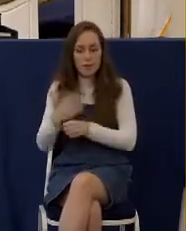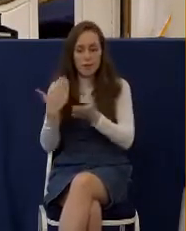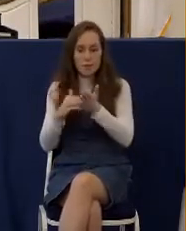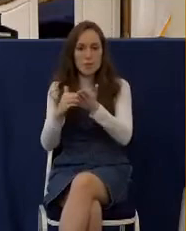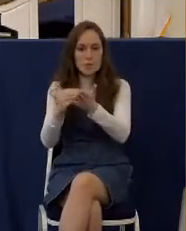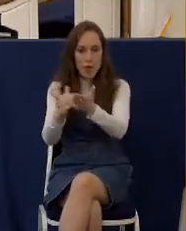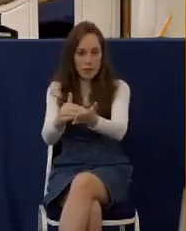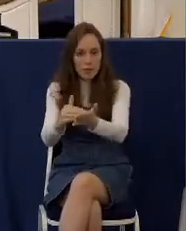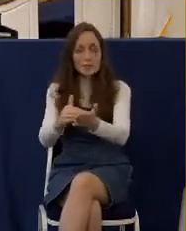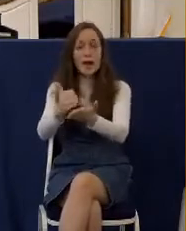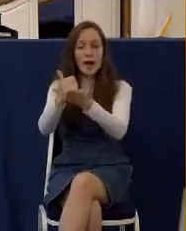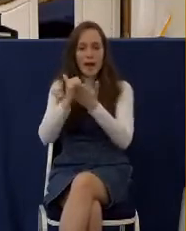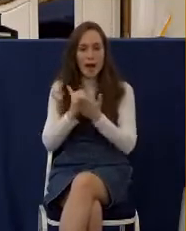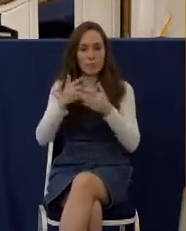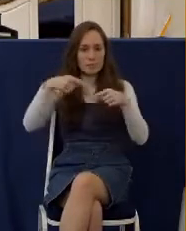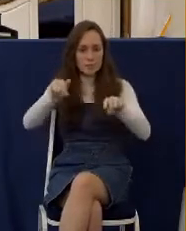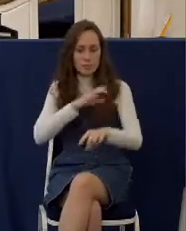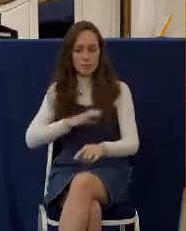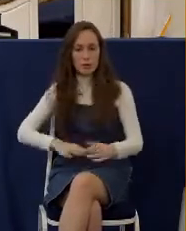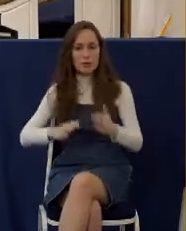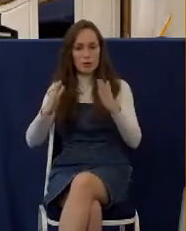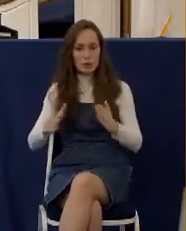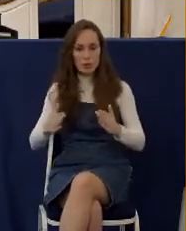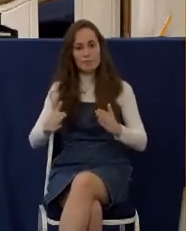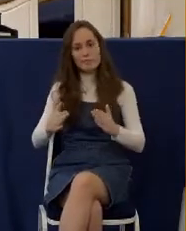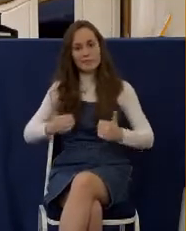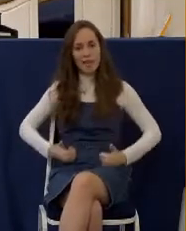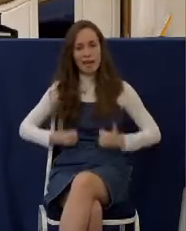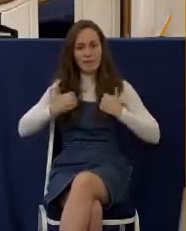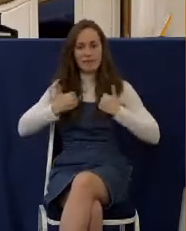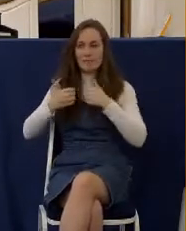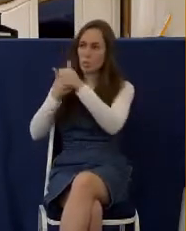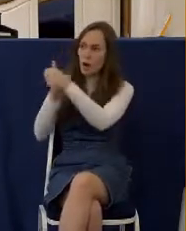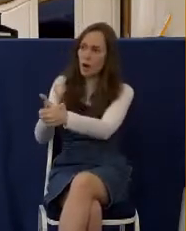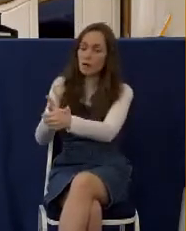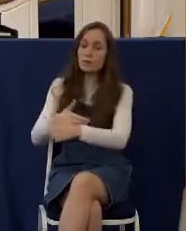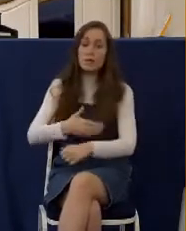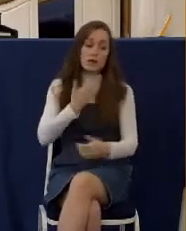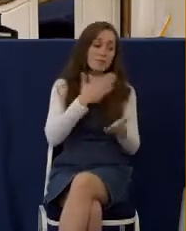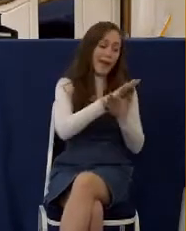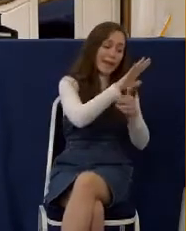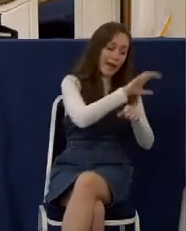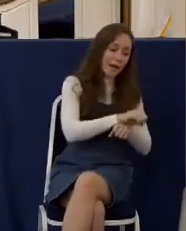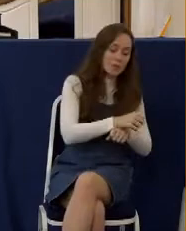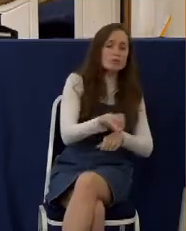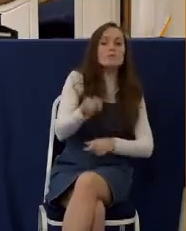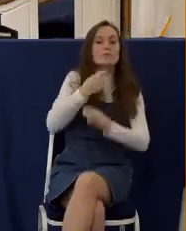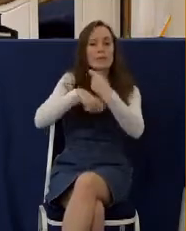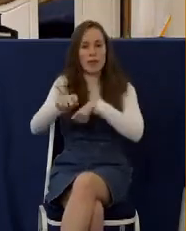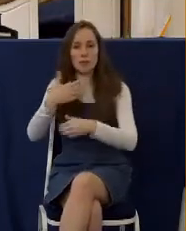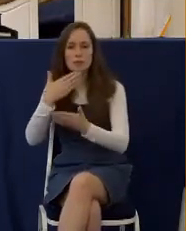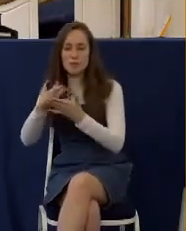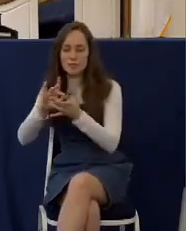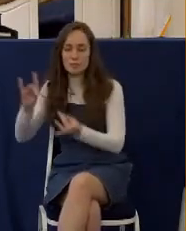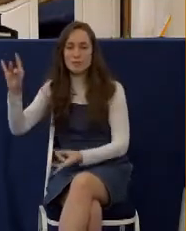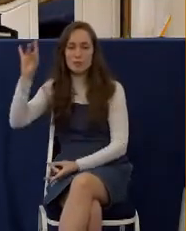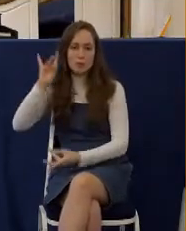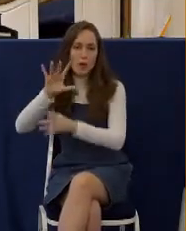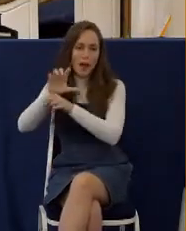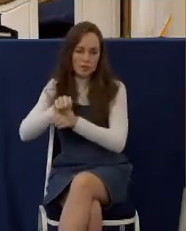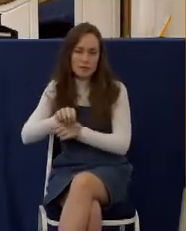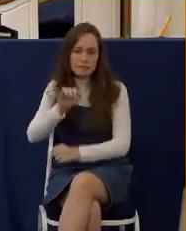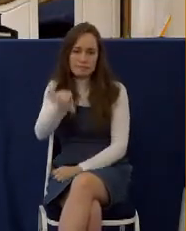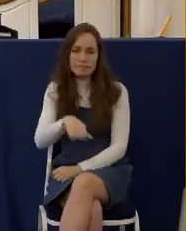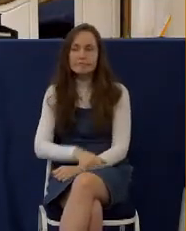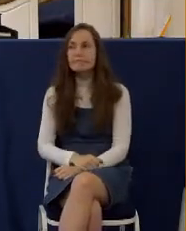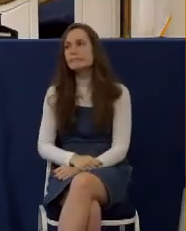walk. It's really replacing bad habits with good spiritual habits. And this aids